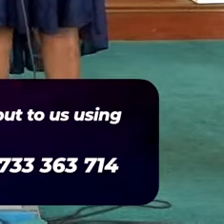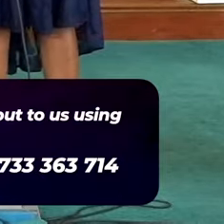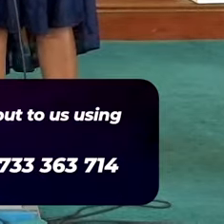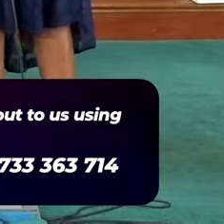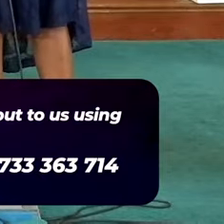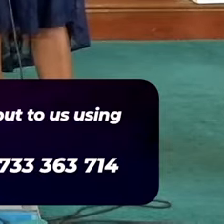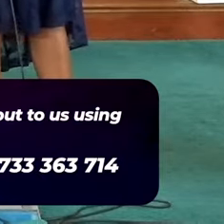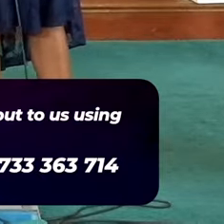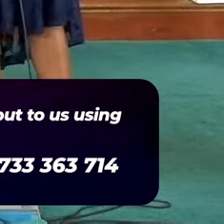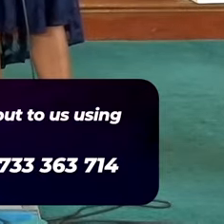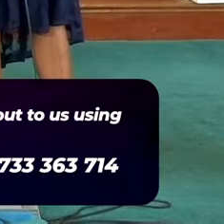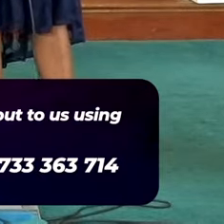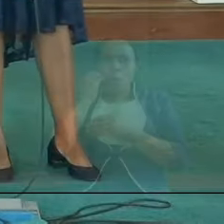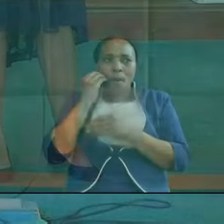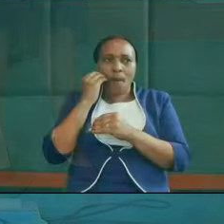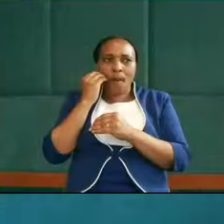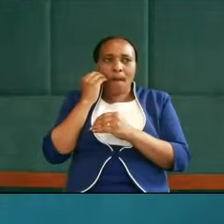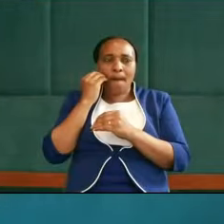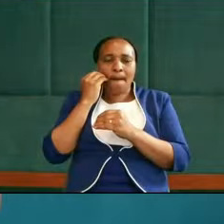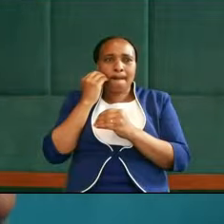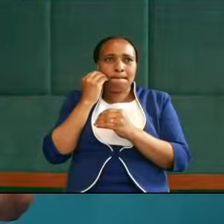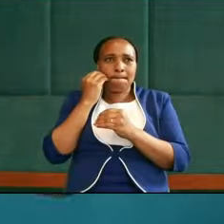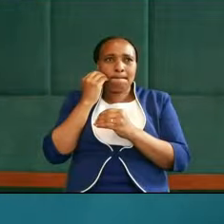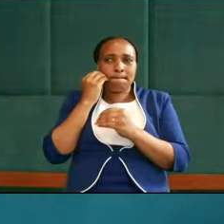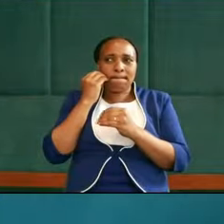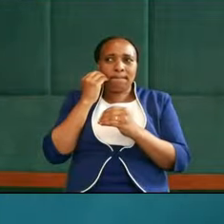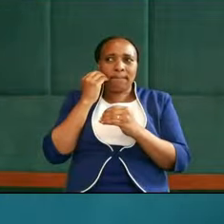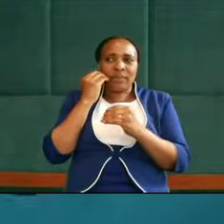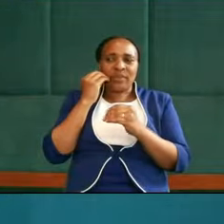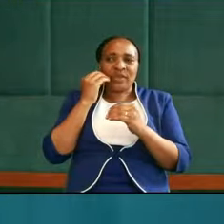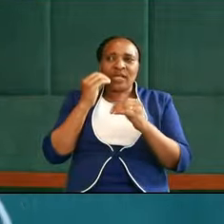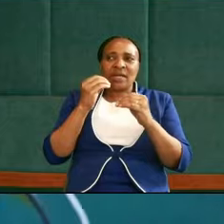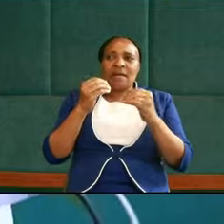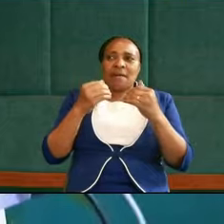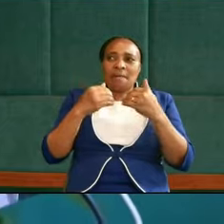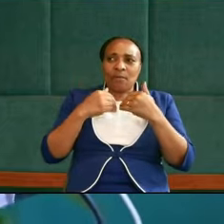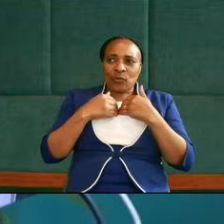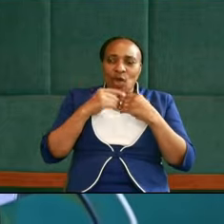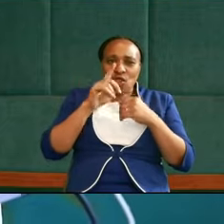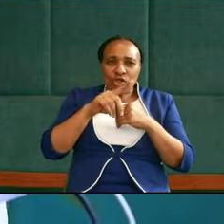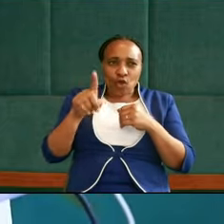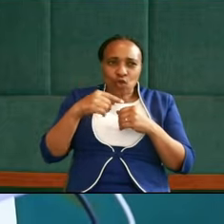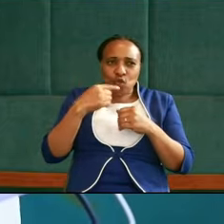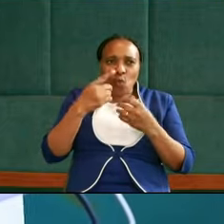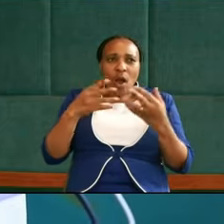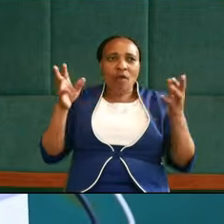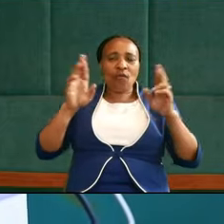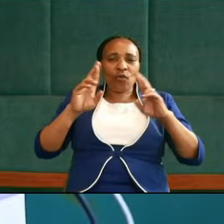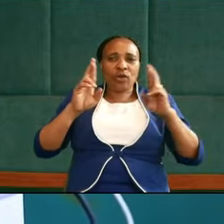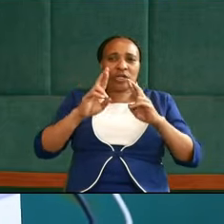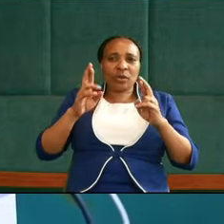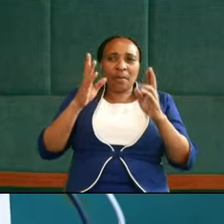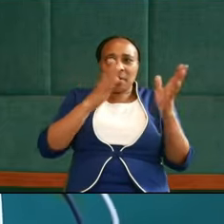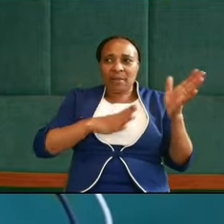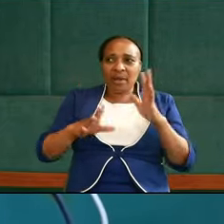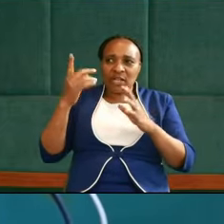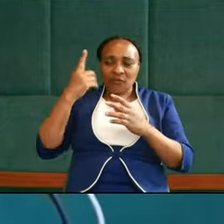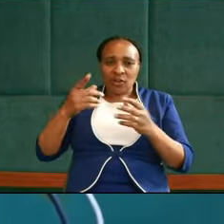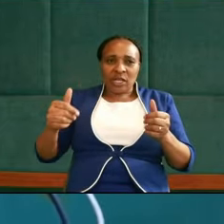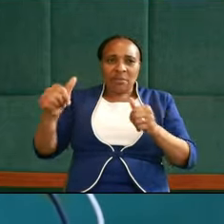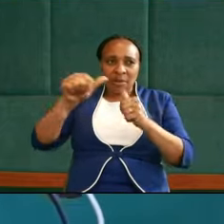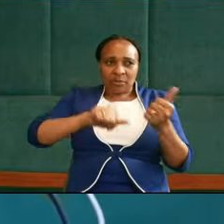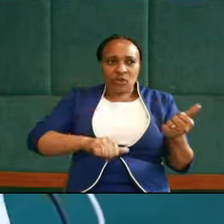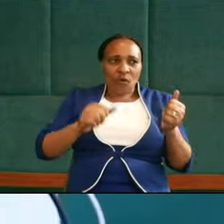Father's home. We're going to sing the last stanza for the last time. I am those who have already been prepared for baptism throughout the